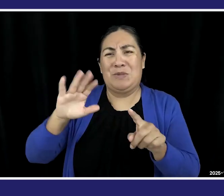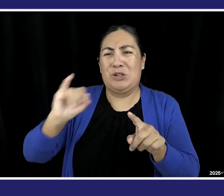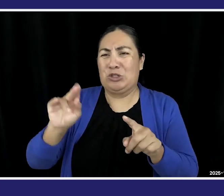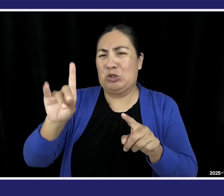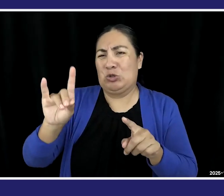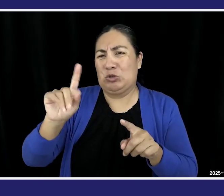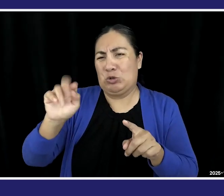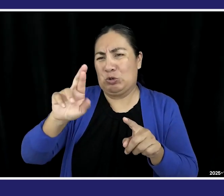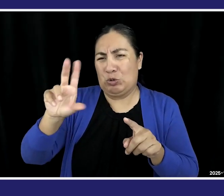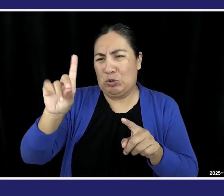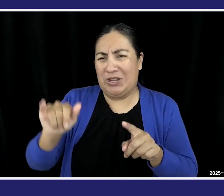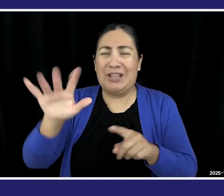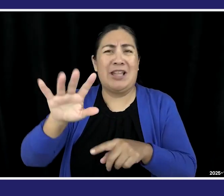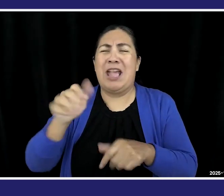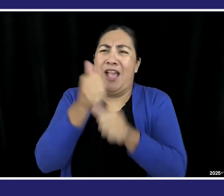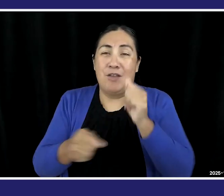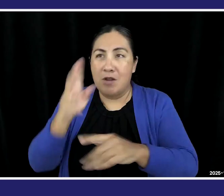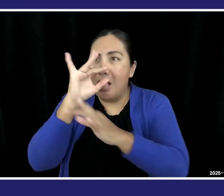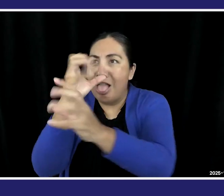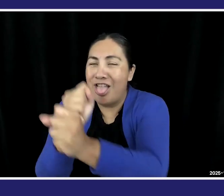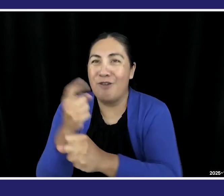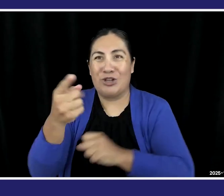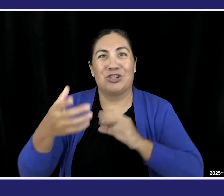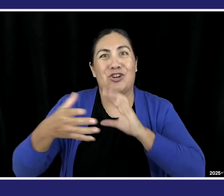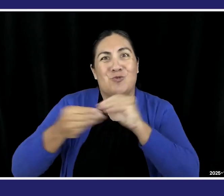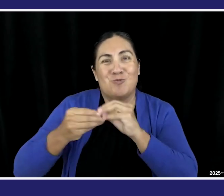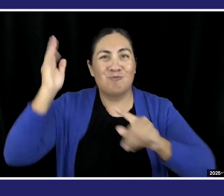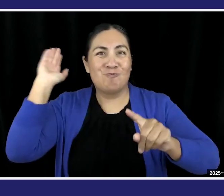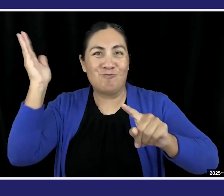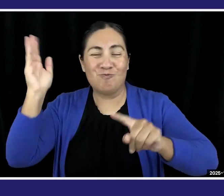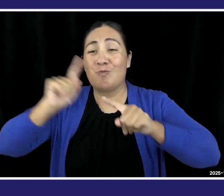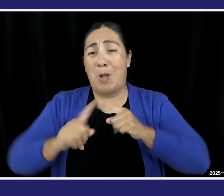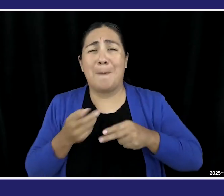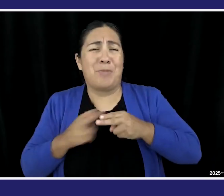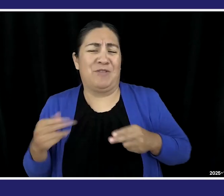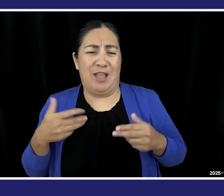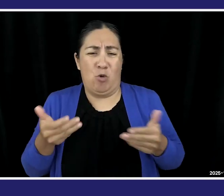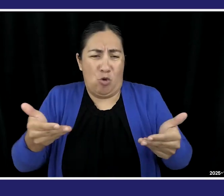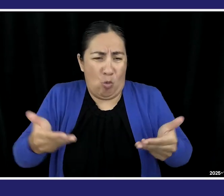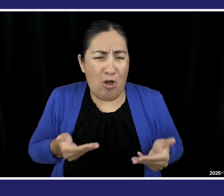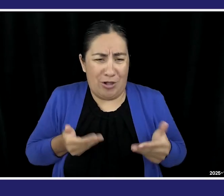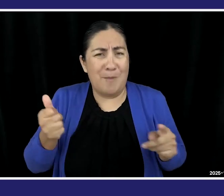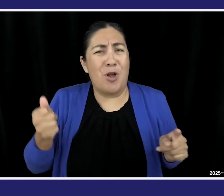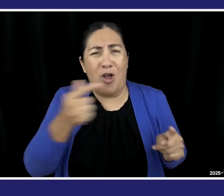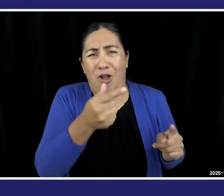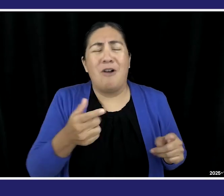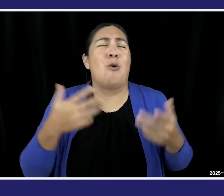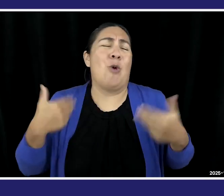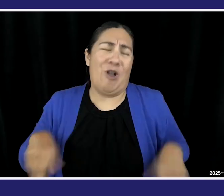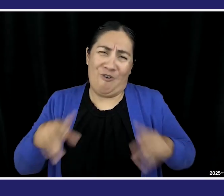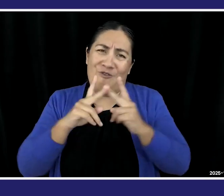interested in what you are diving into. But just briefly, I wanted to welcome you all, and really honored to